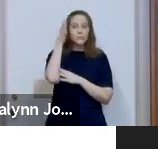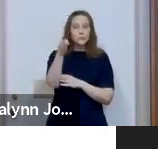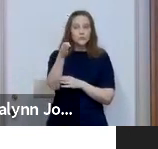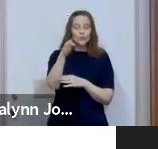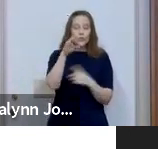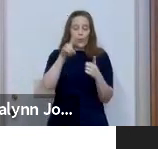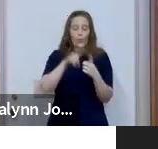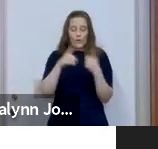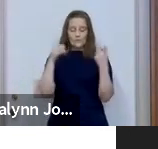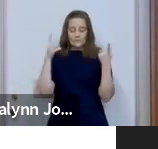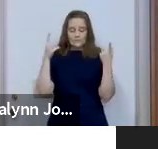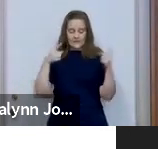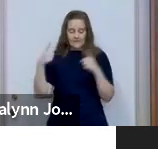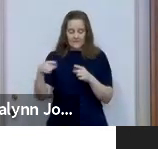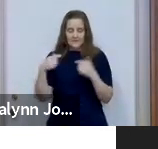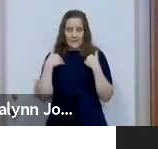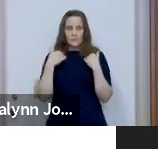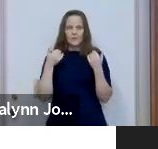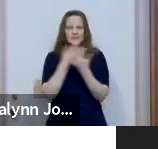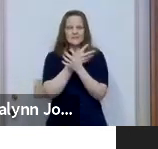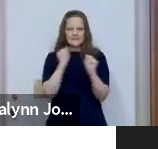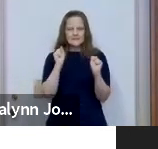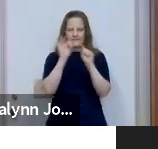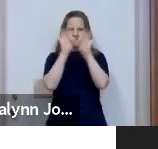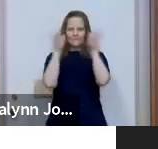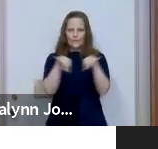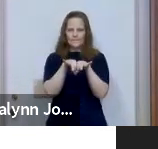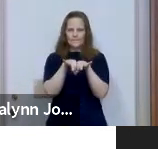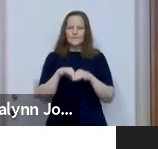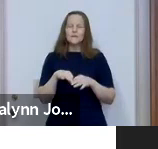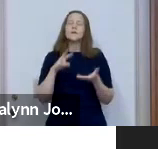have events, we've developed an event safety form, and